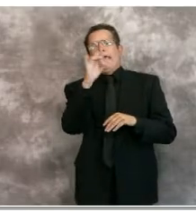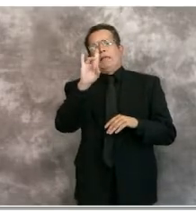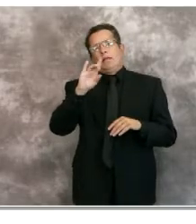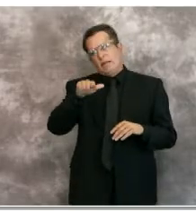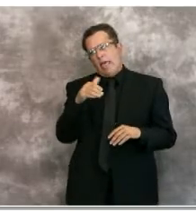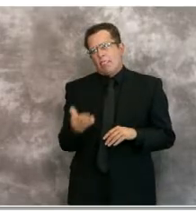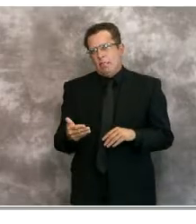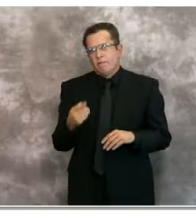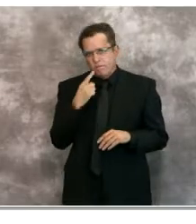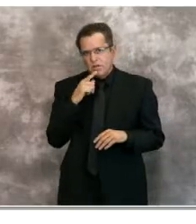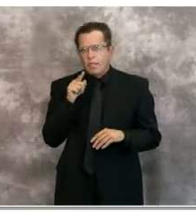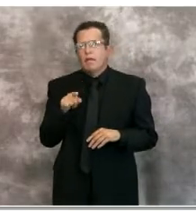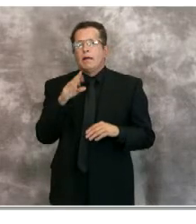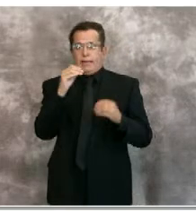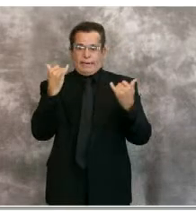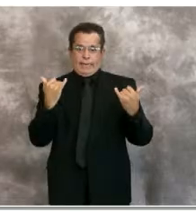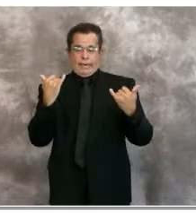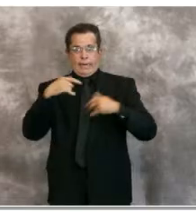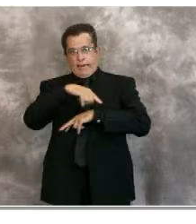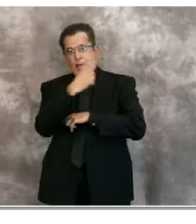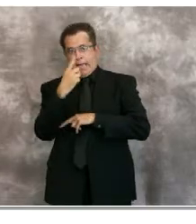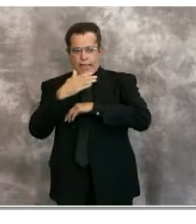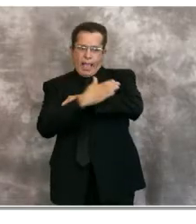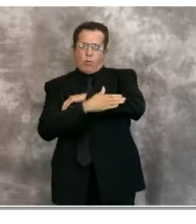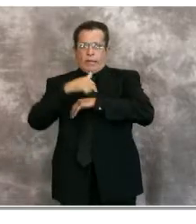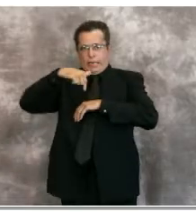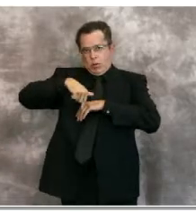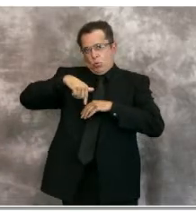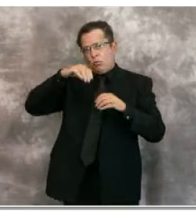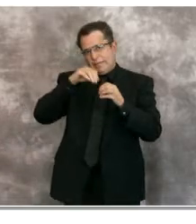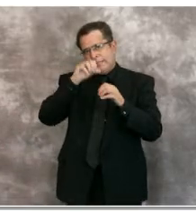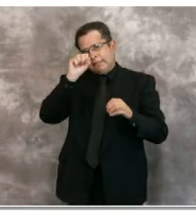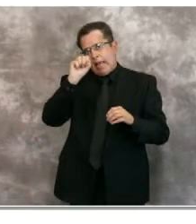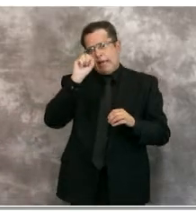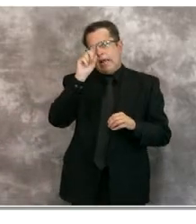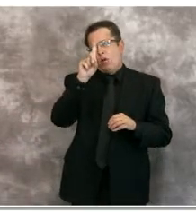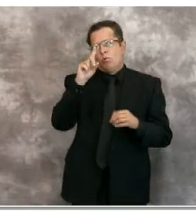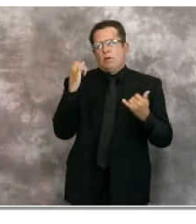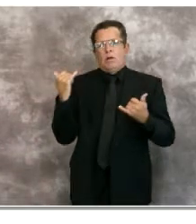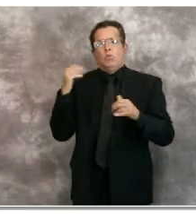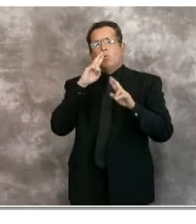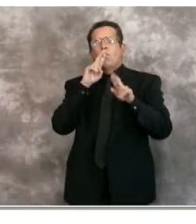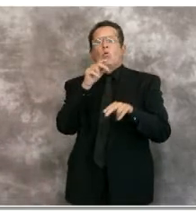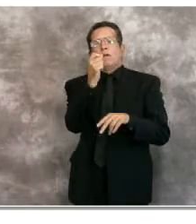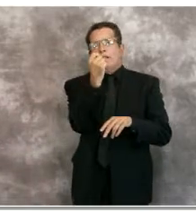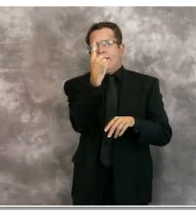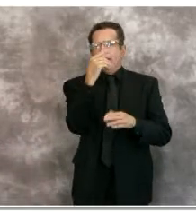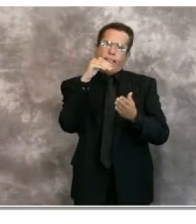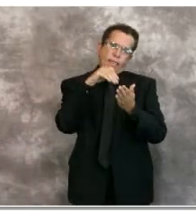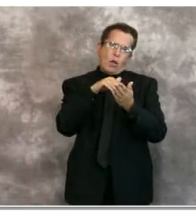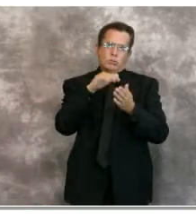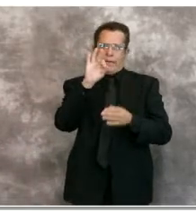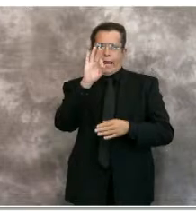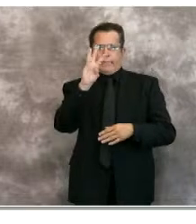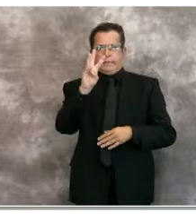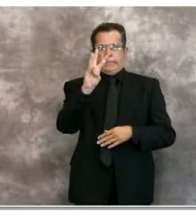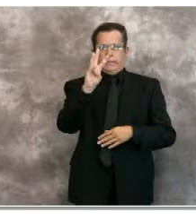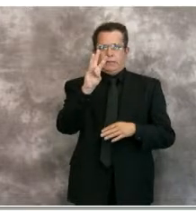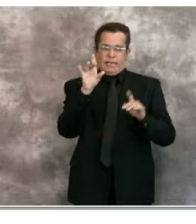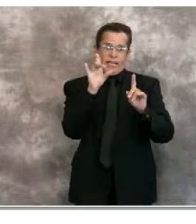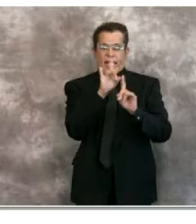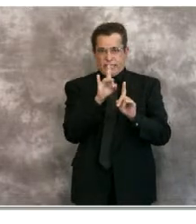5,518 deaths. And today, the County of San Diego is reporting 11,096 cases, which